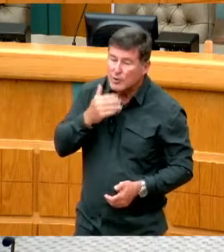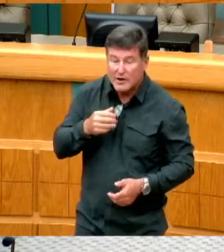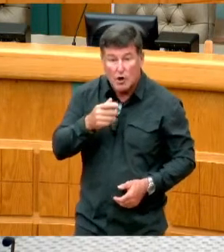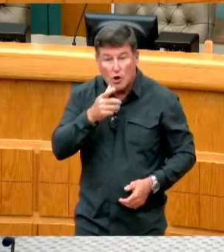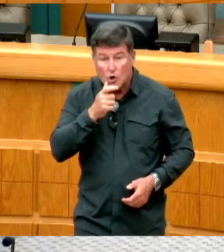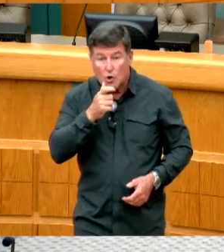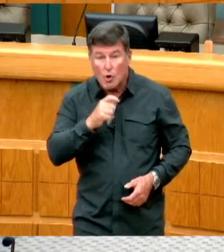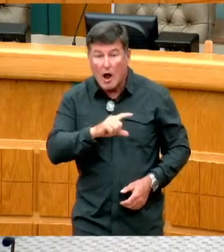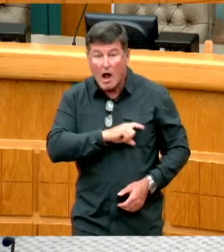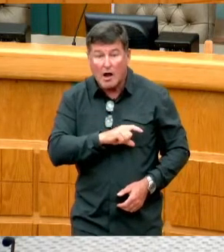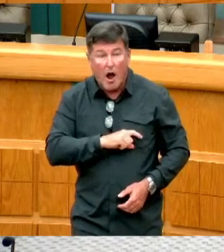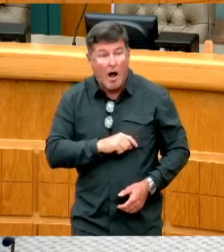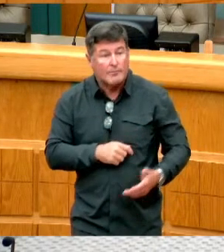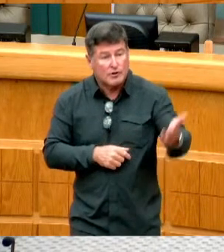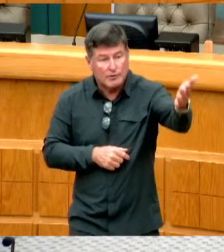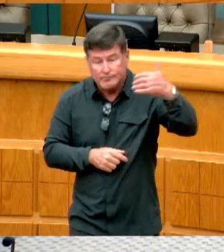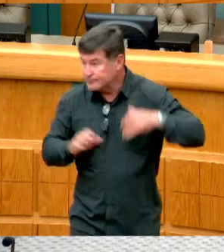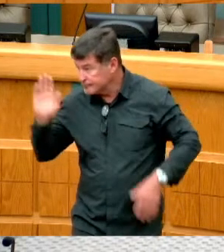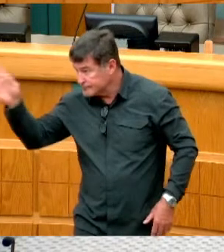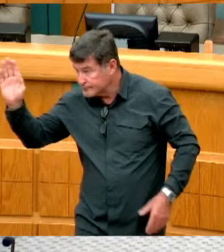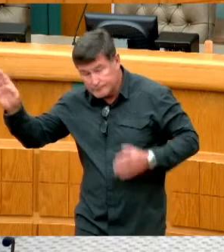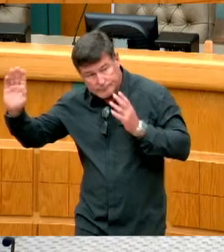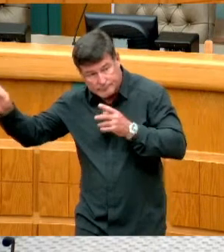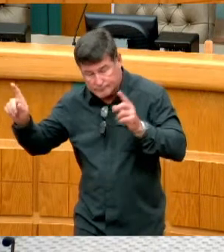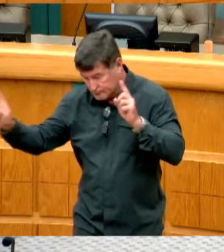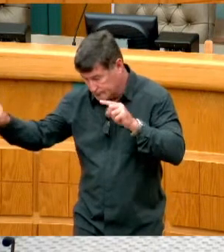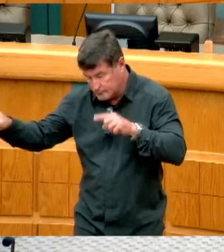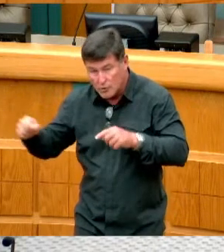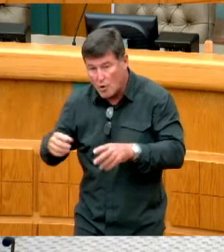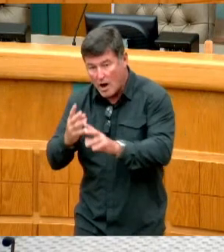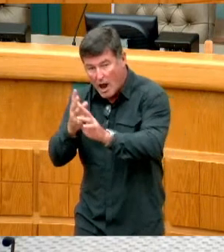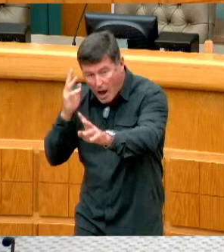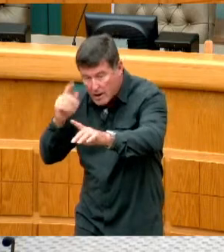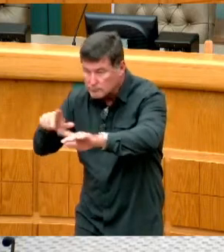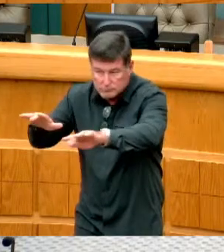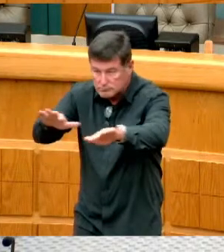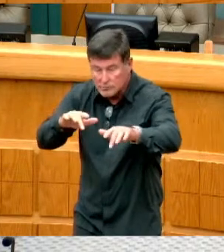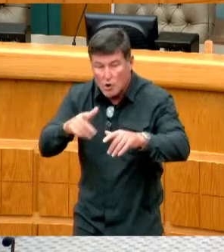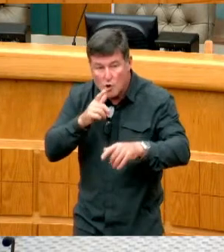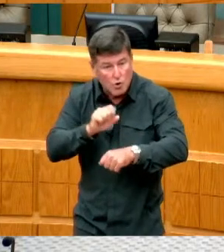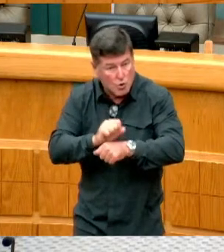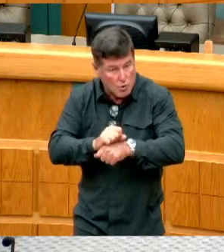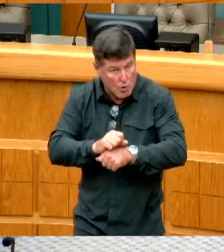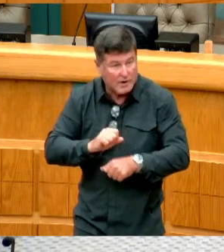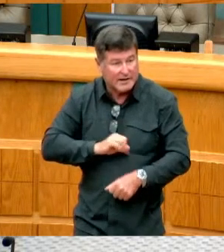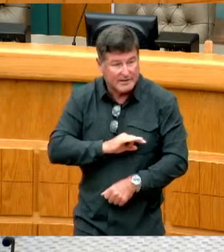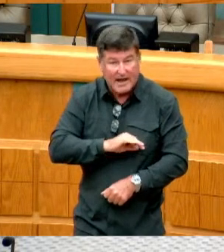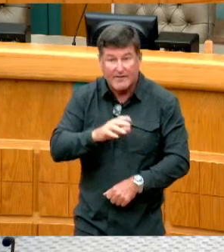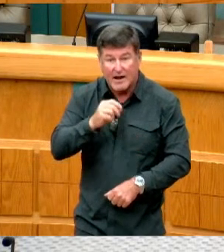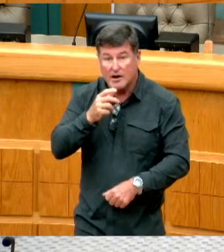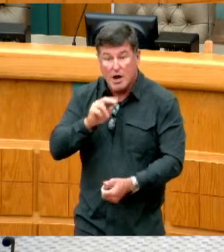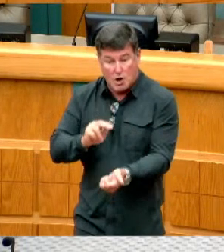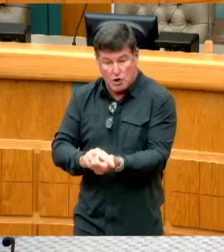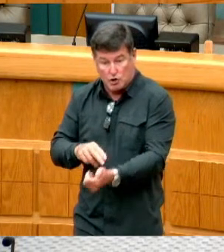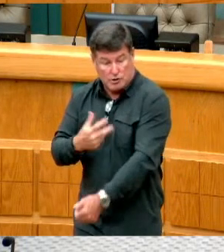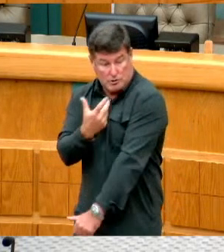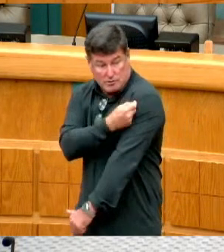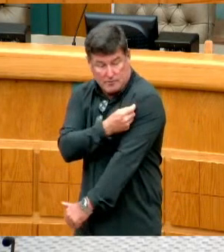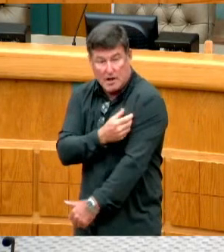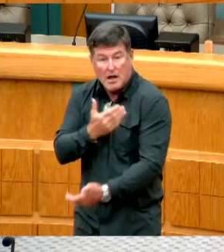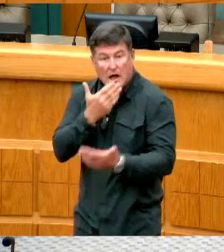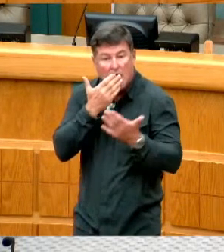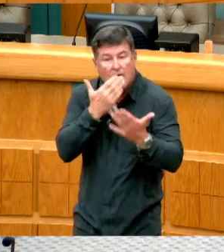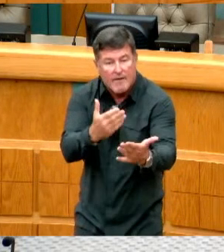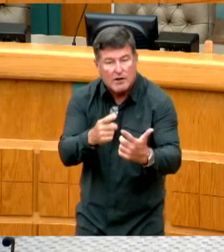collect information, or deliver the shots in your arms. The truth